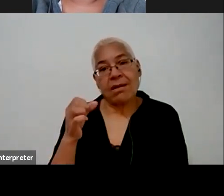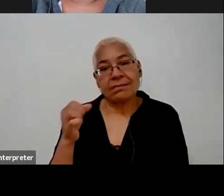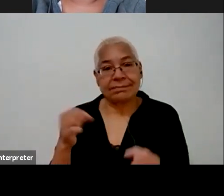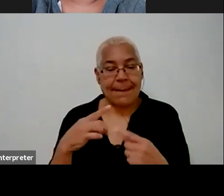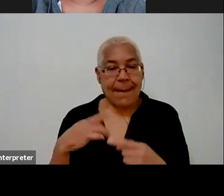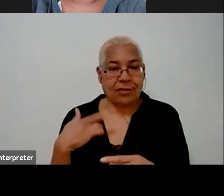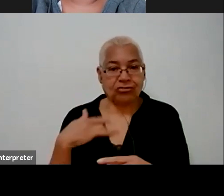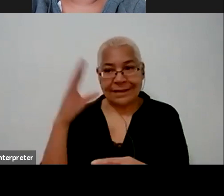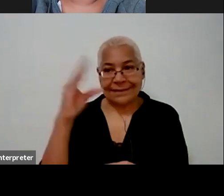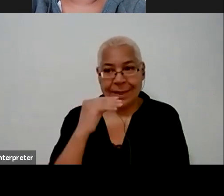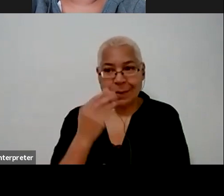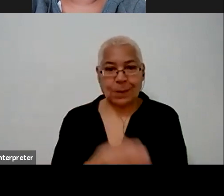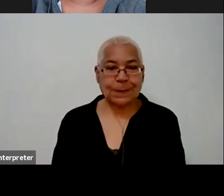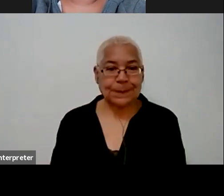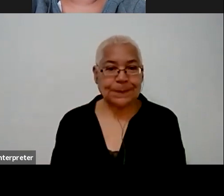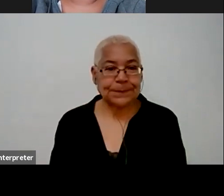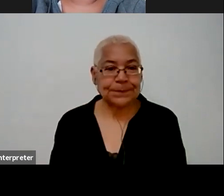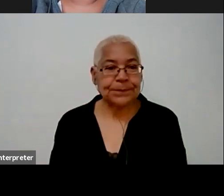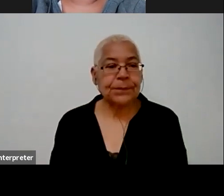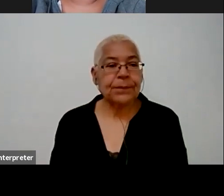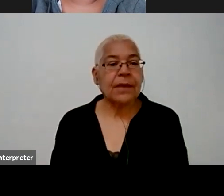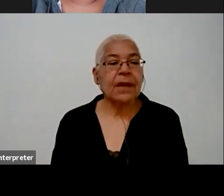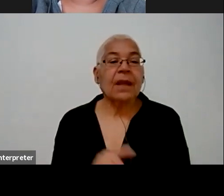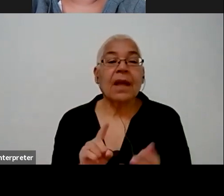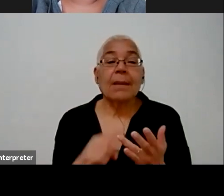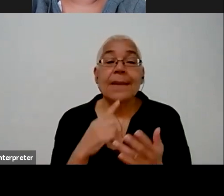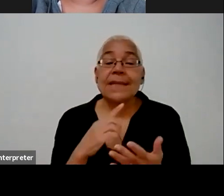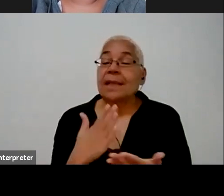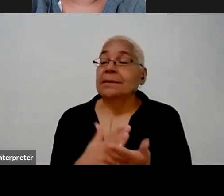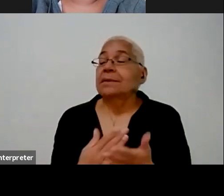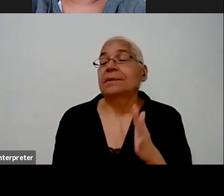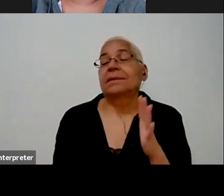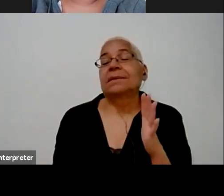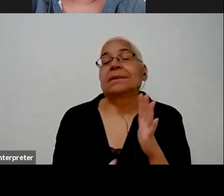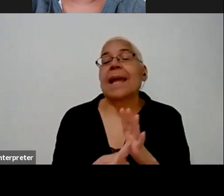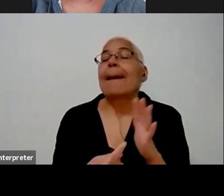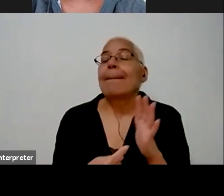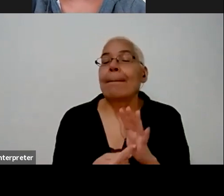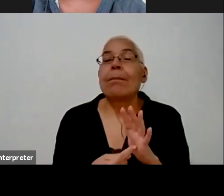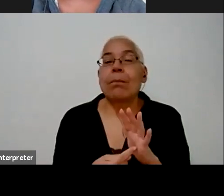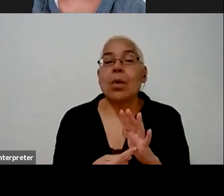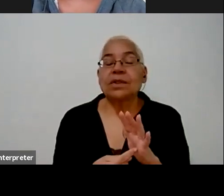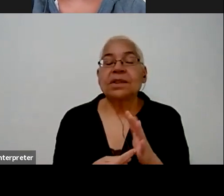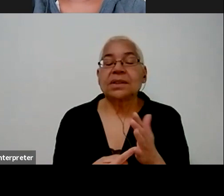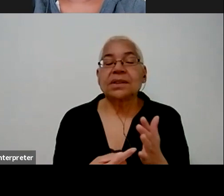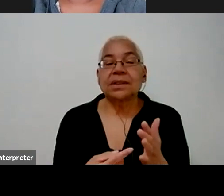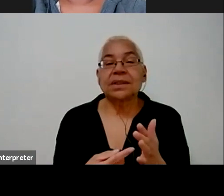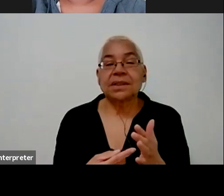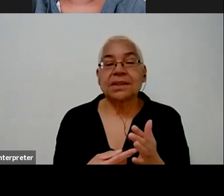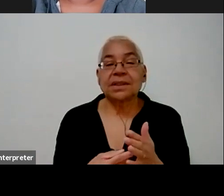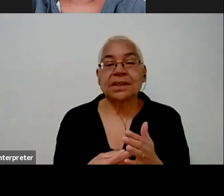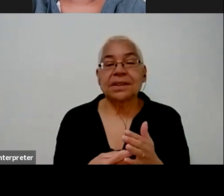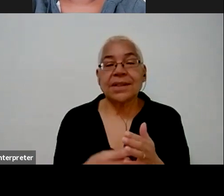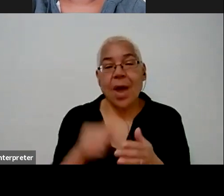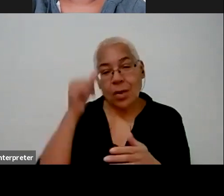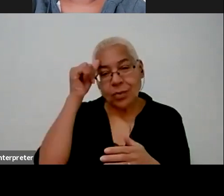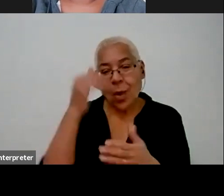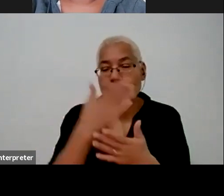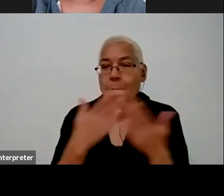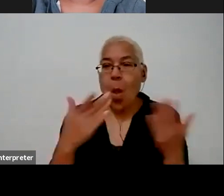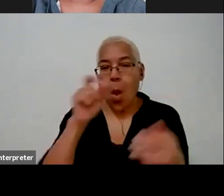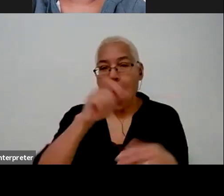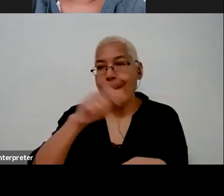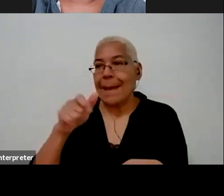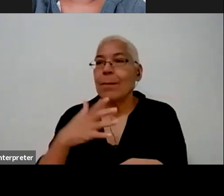know. Yeah, because this is a very, very important. I'm sure a lot of people were willing to join us